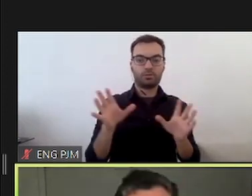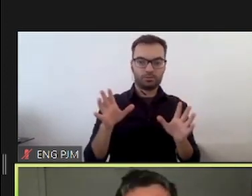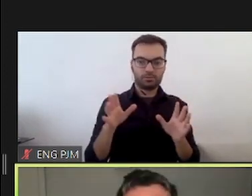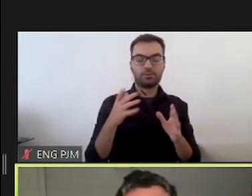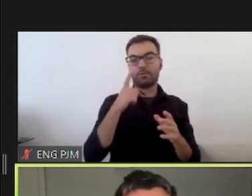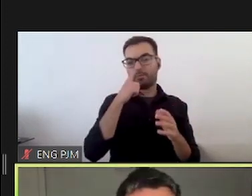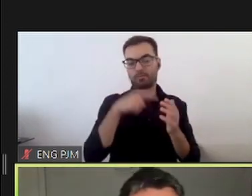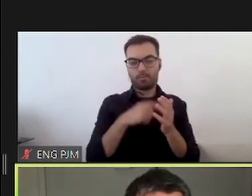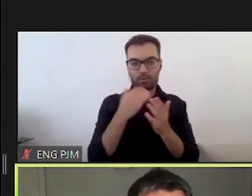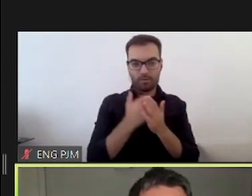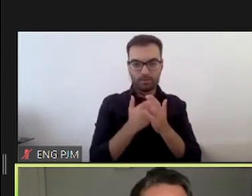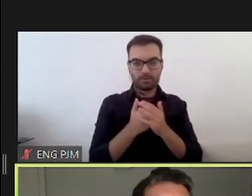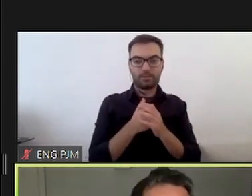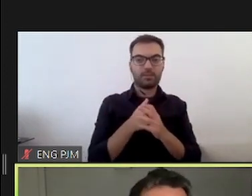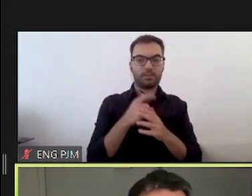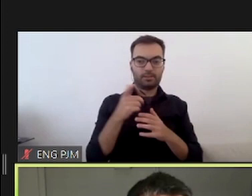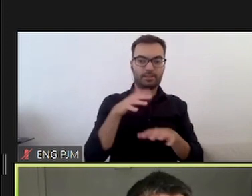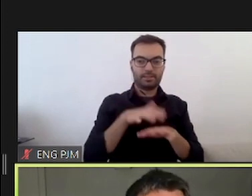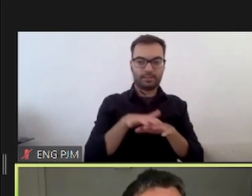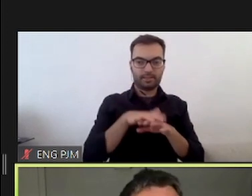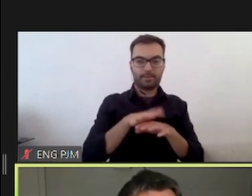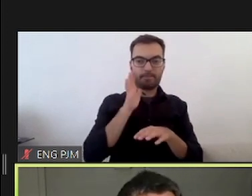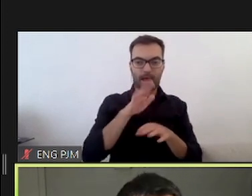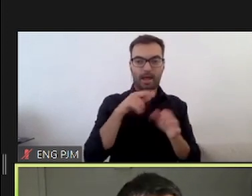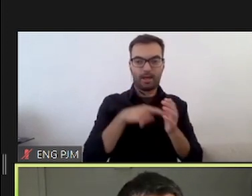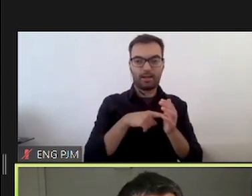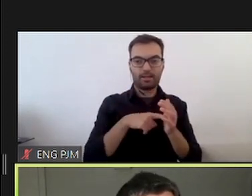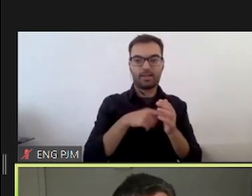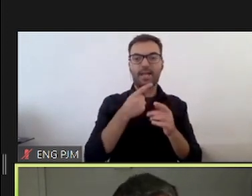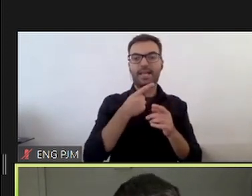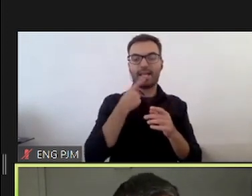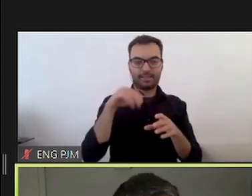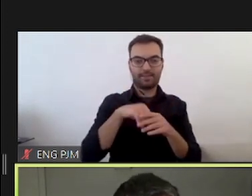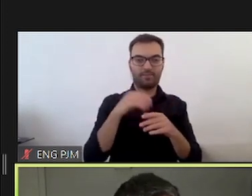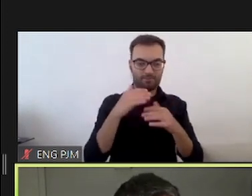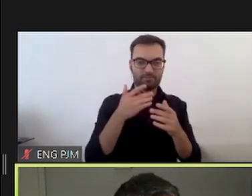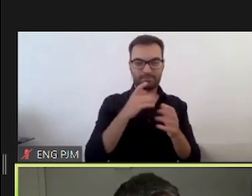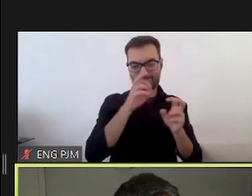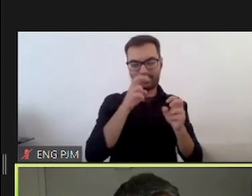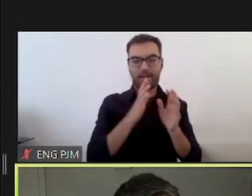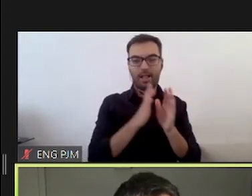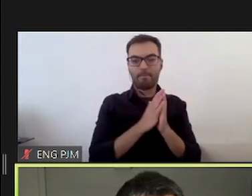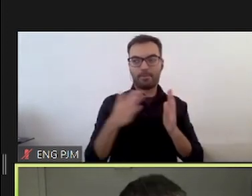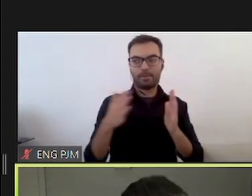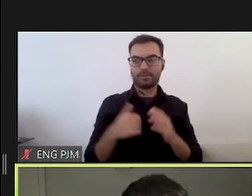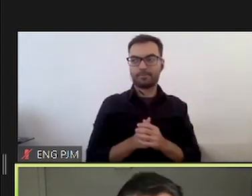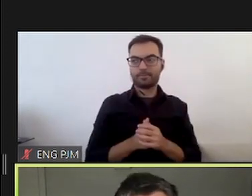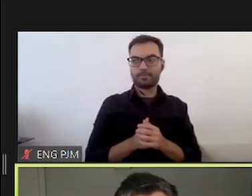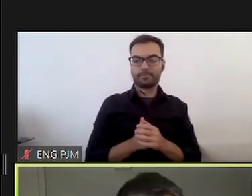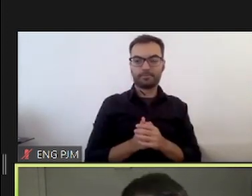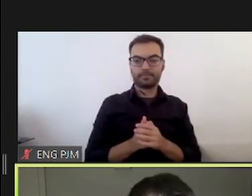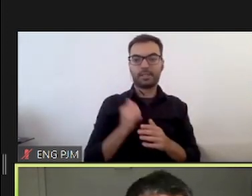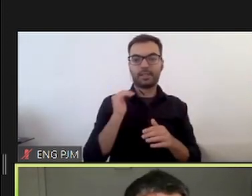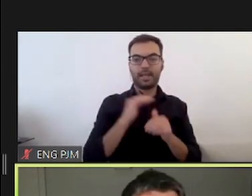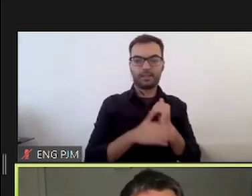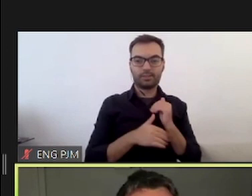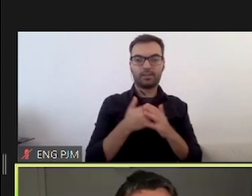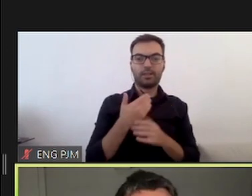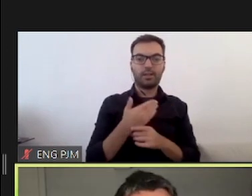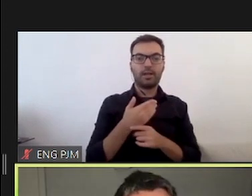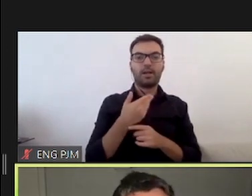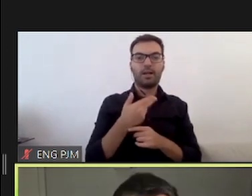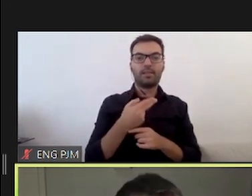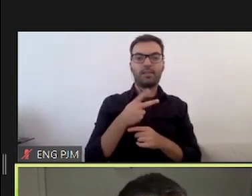if screen reader has this language in the library. Luckily, the